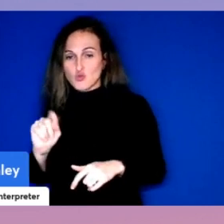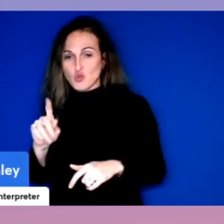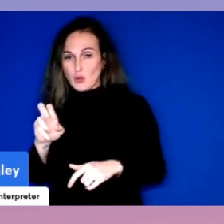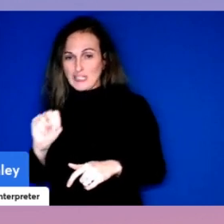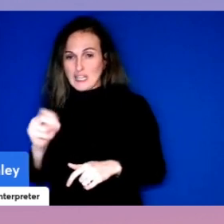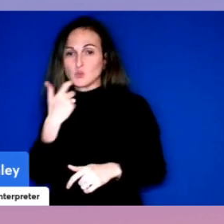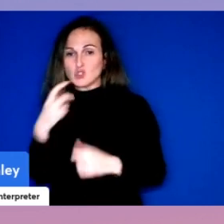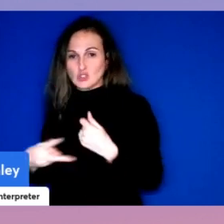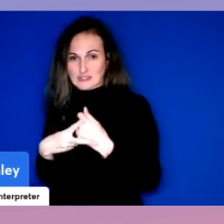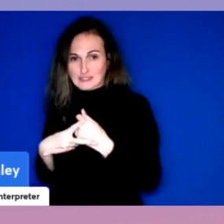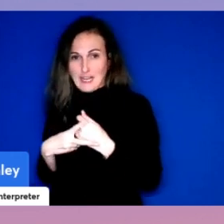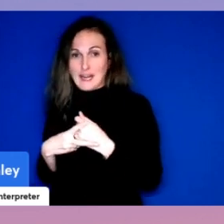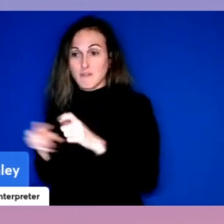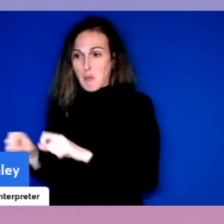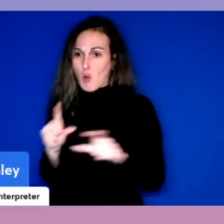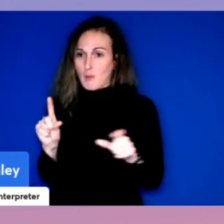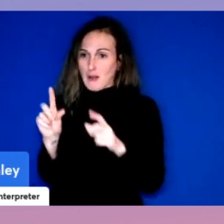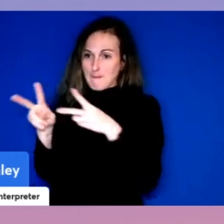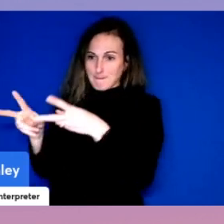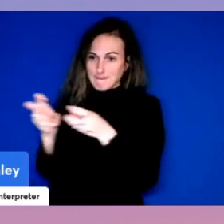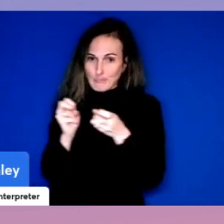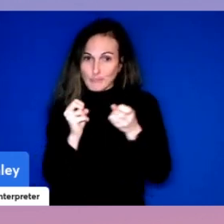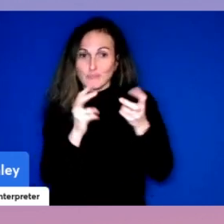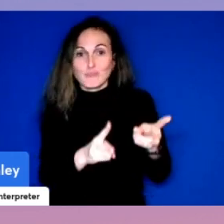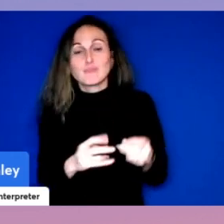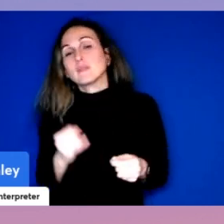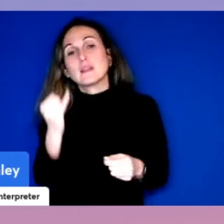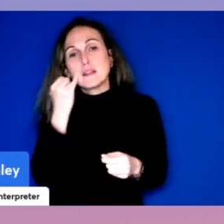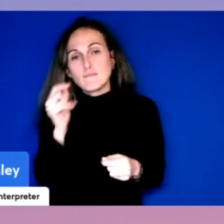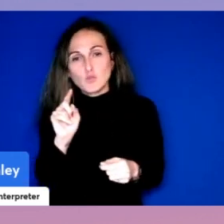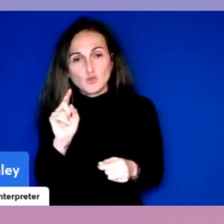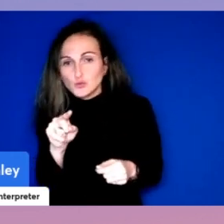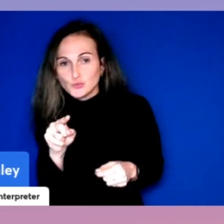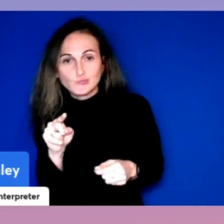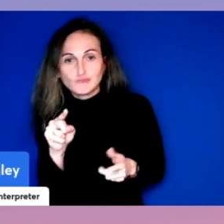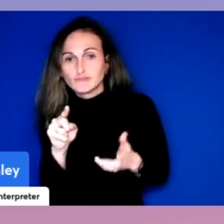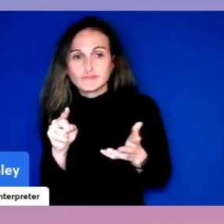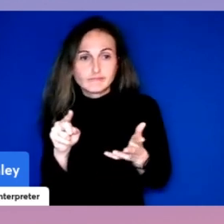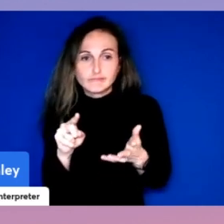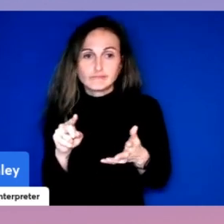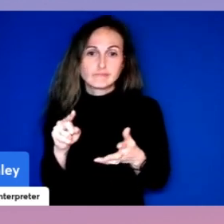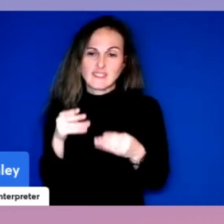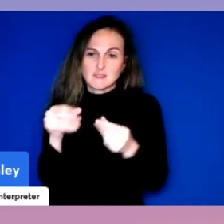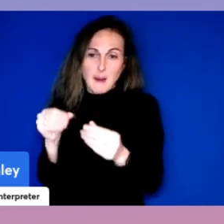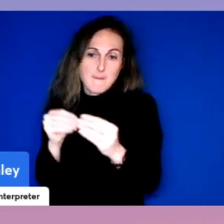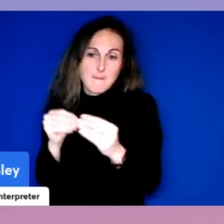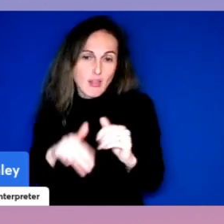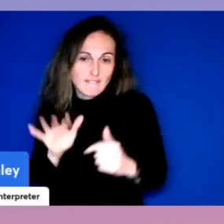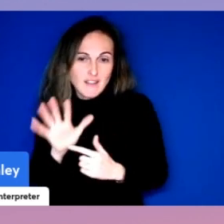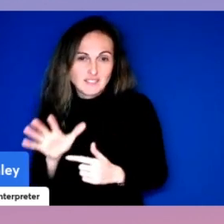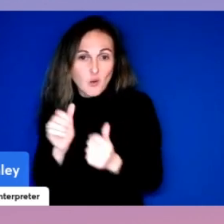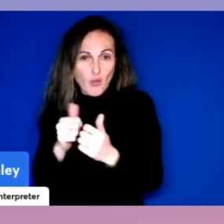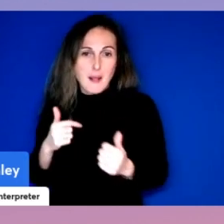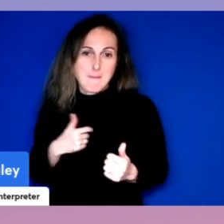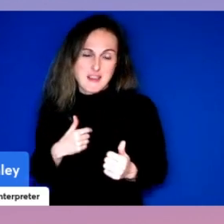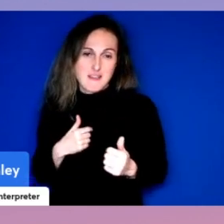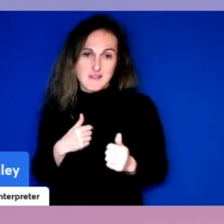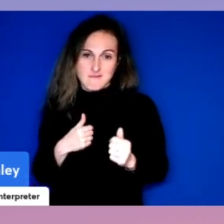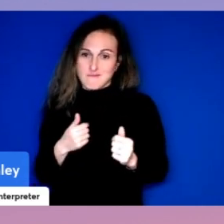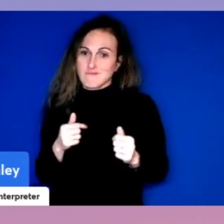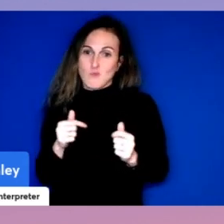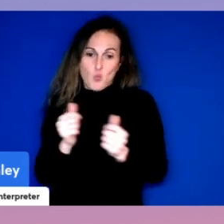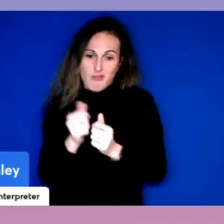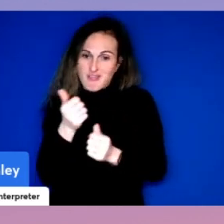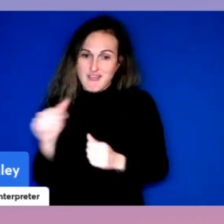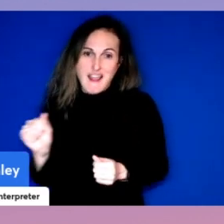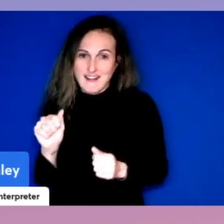saved. And if you have spent more than 5 seconds with me on any of the